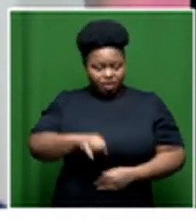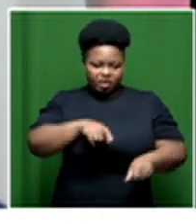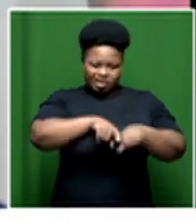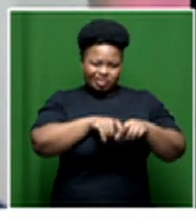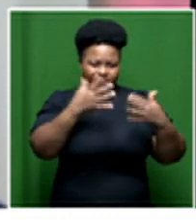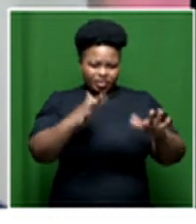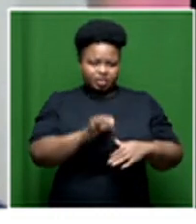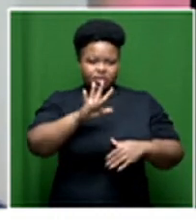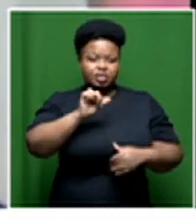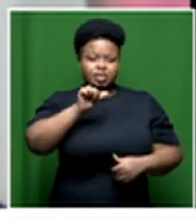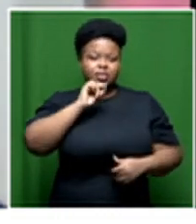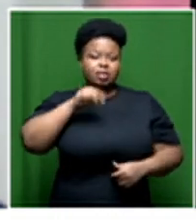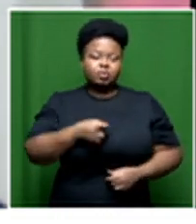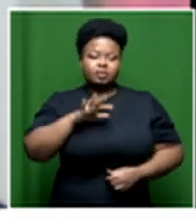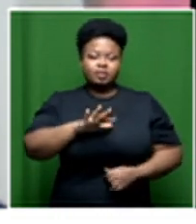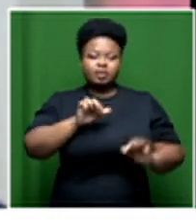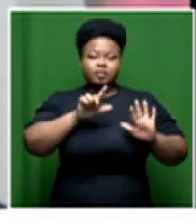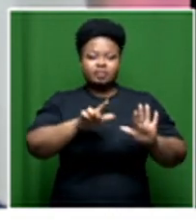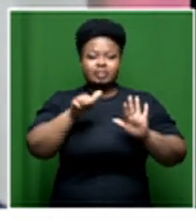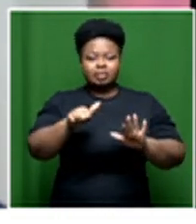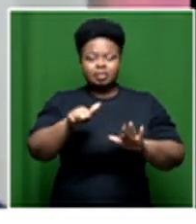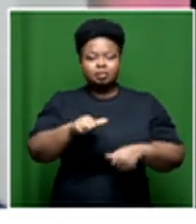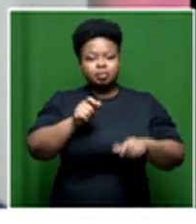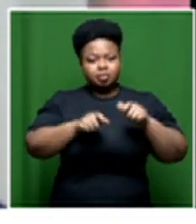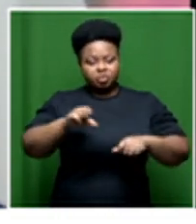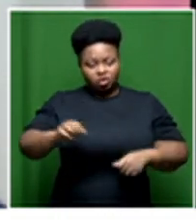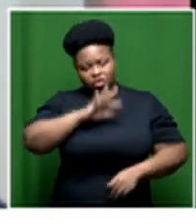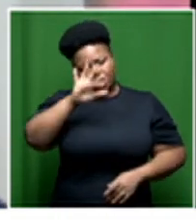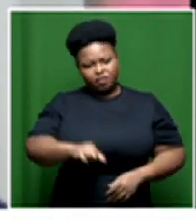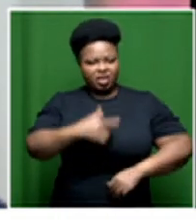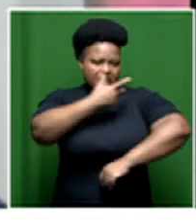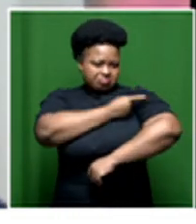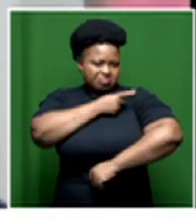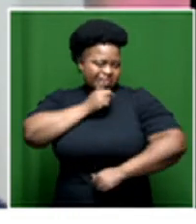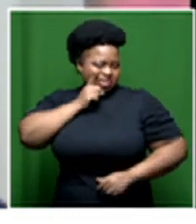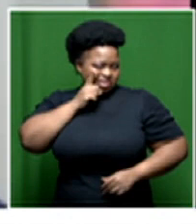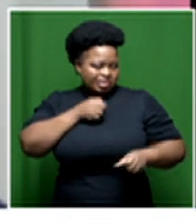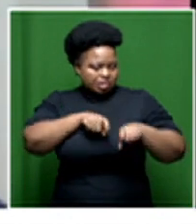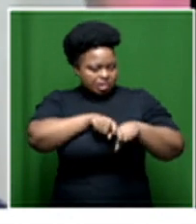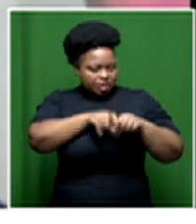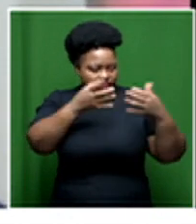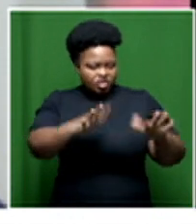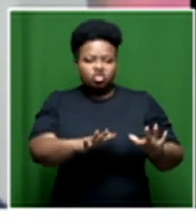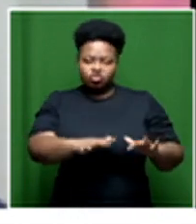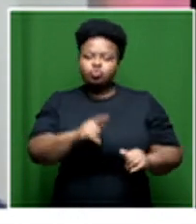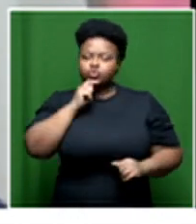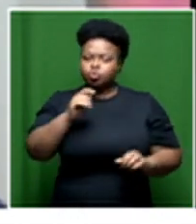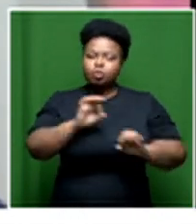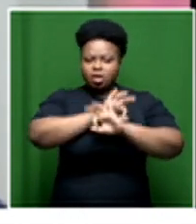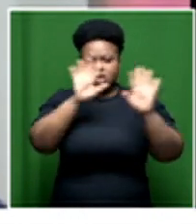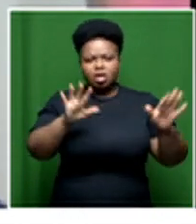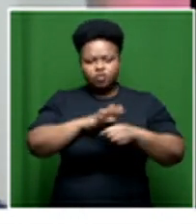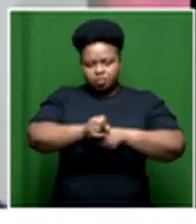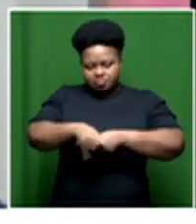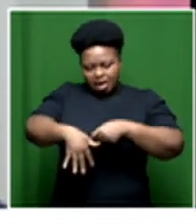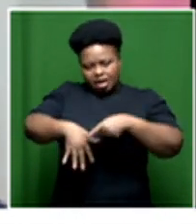About 6,576 South Africans have been subjected to this, and it's quite clear that it's